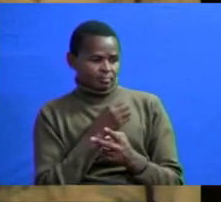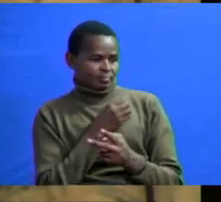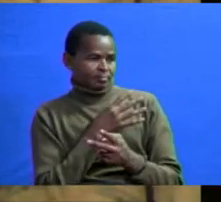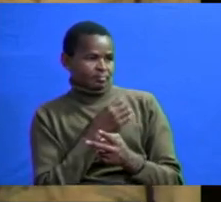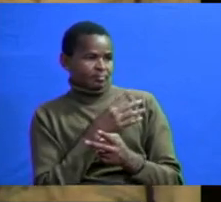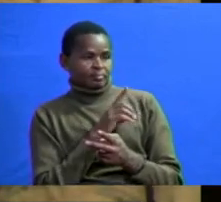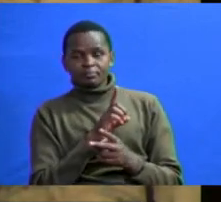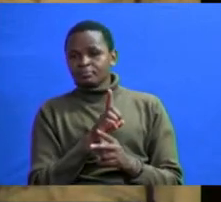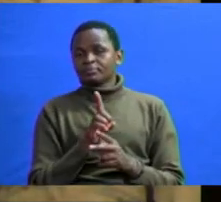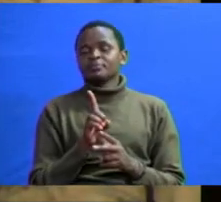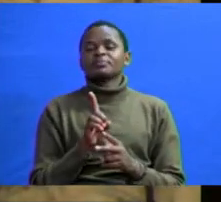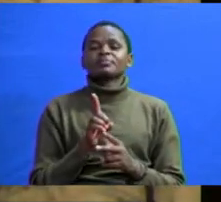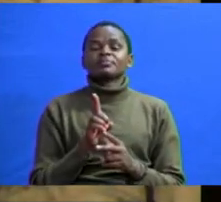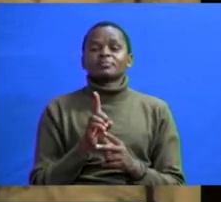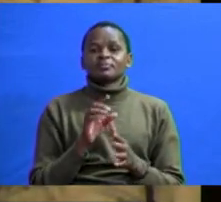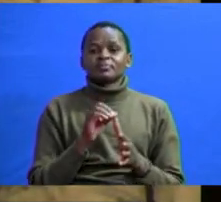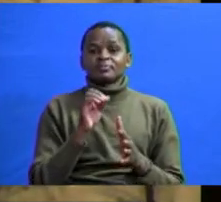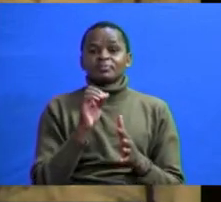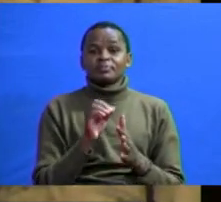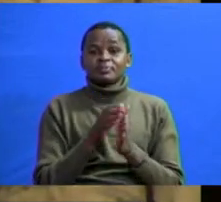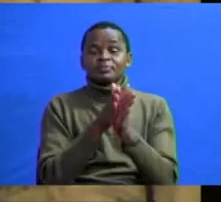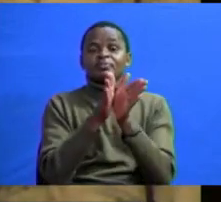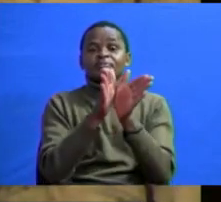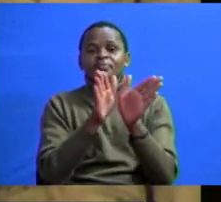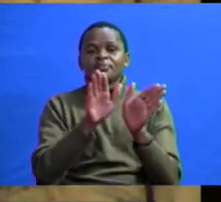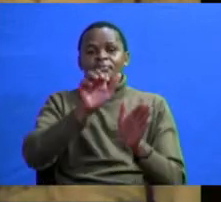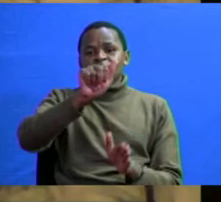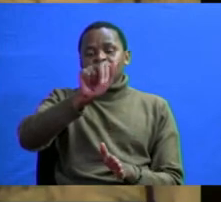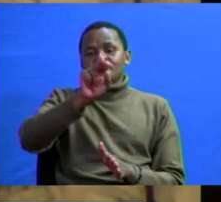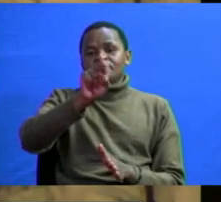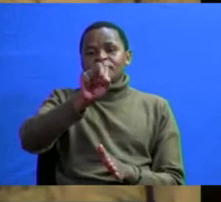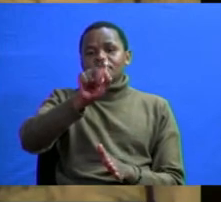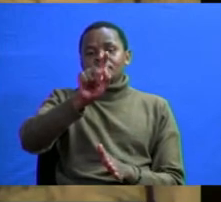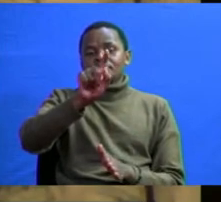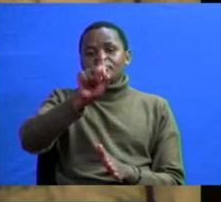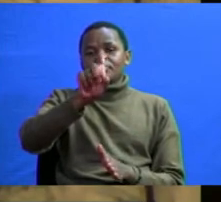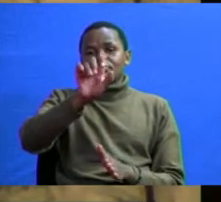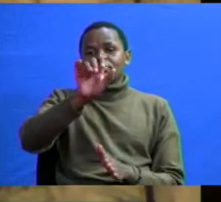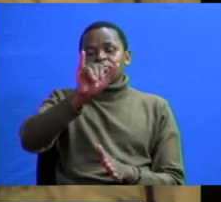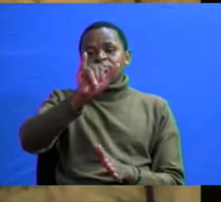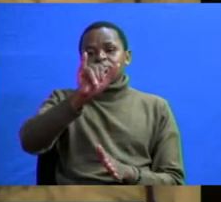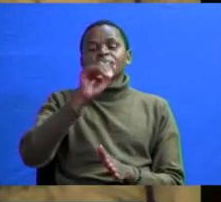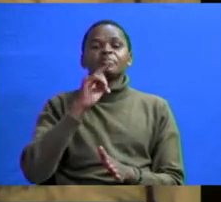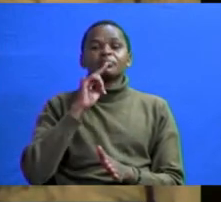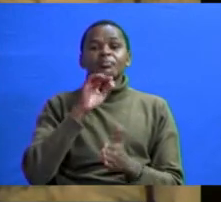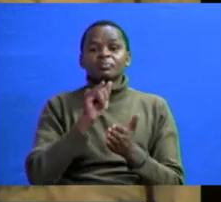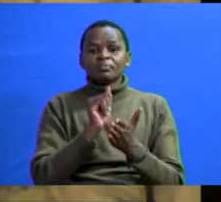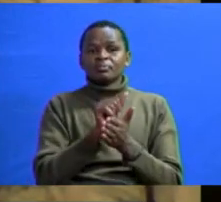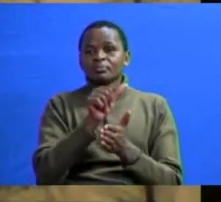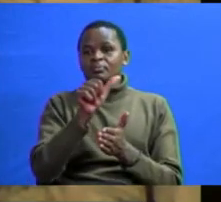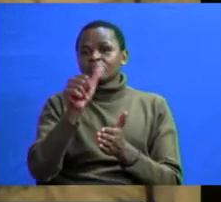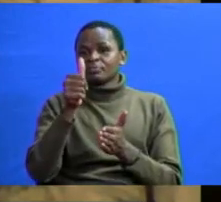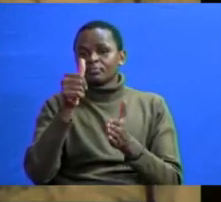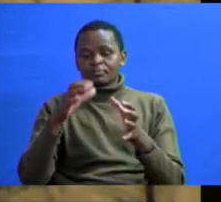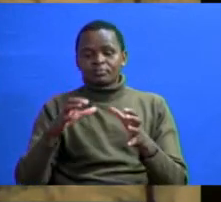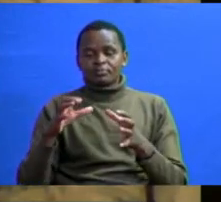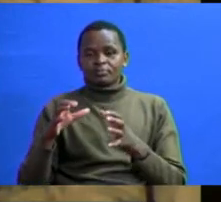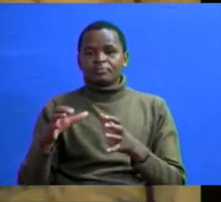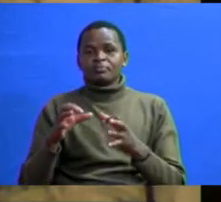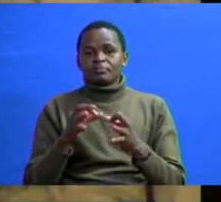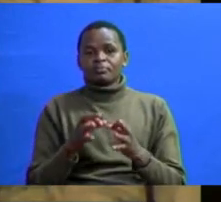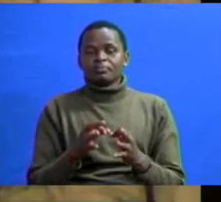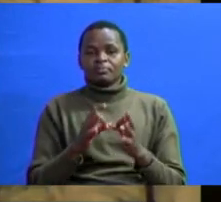attacks or generalized anxiety illness, so that is another classification